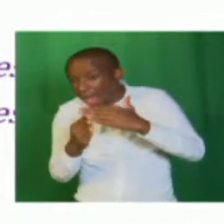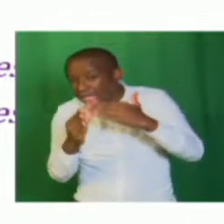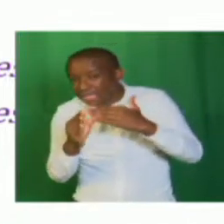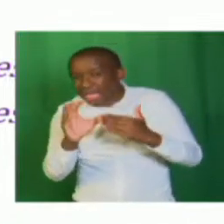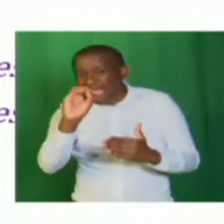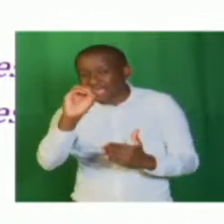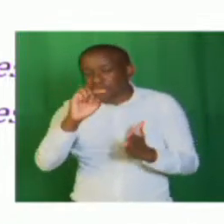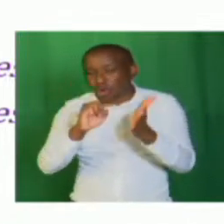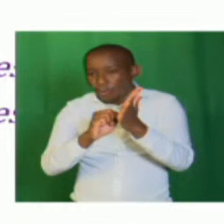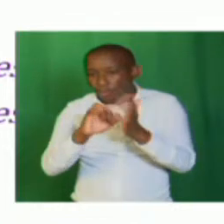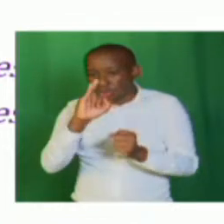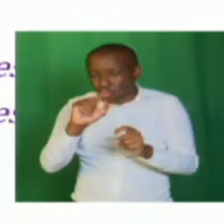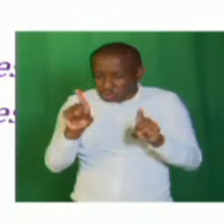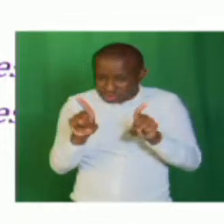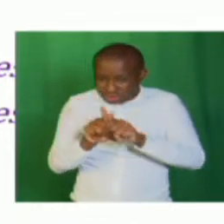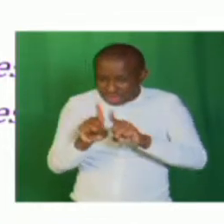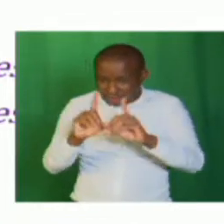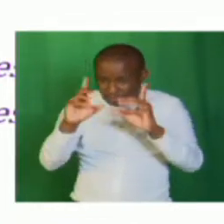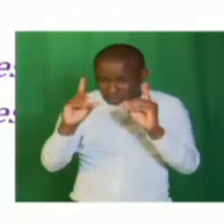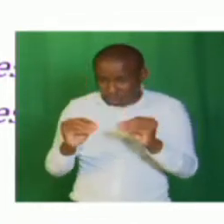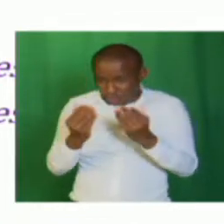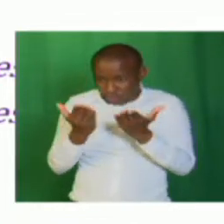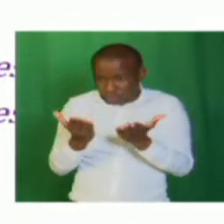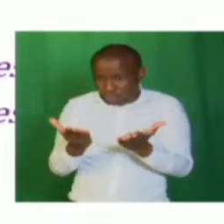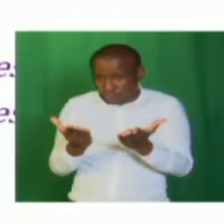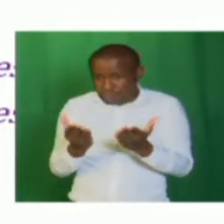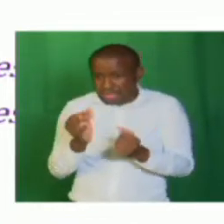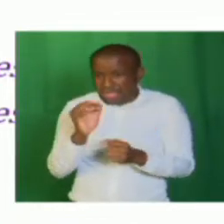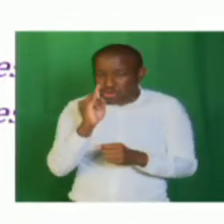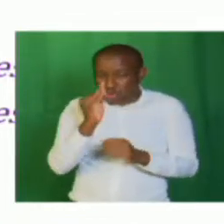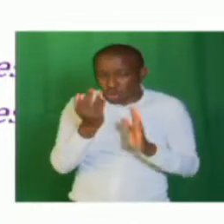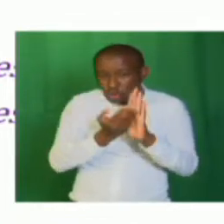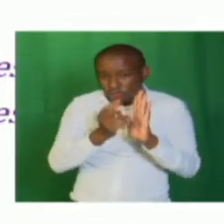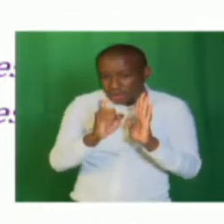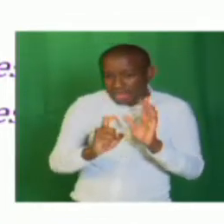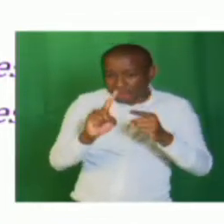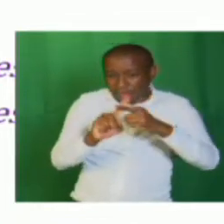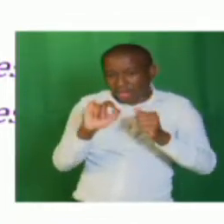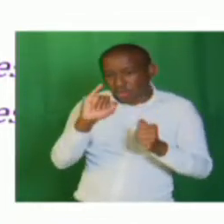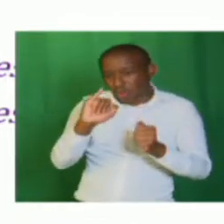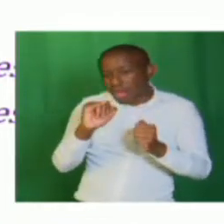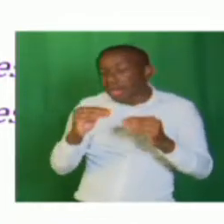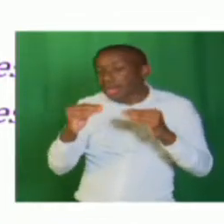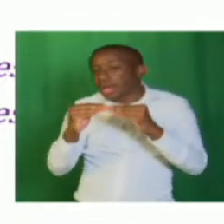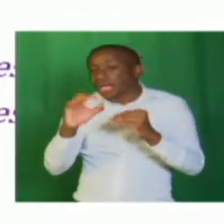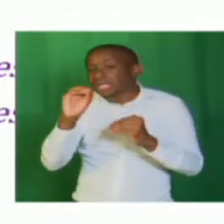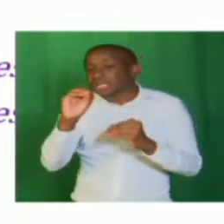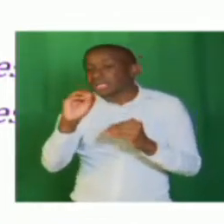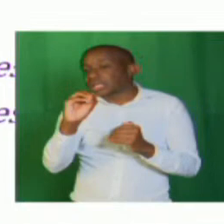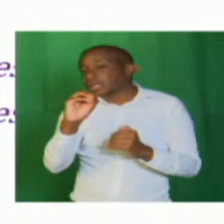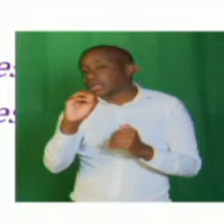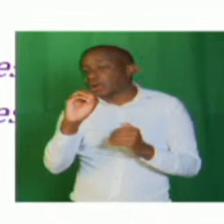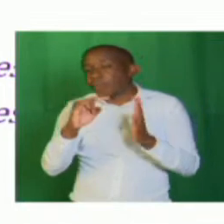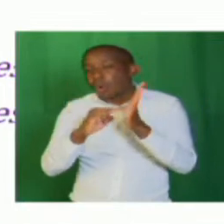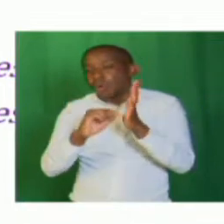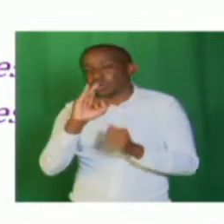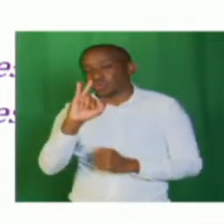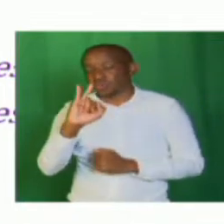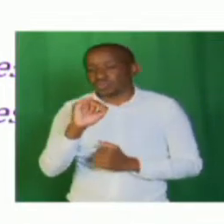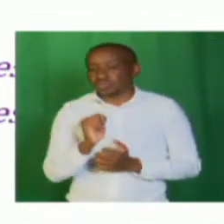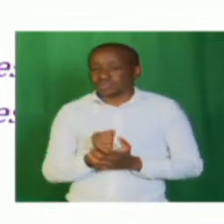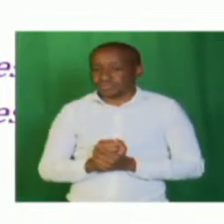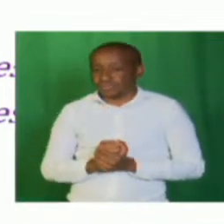0.2 as we have done here. 2 over x plus 1, which is the g of x, the function, we equate it to